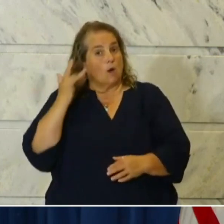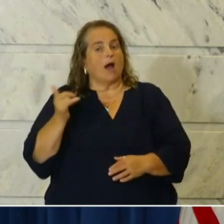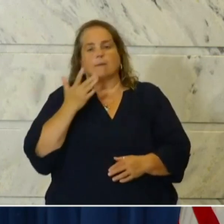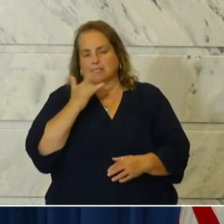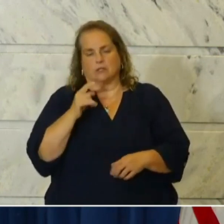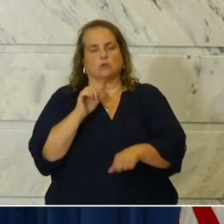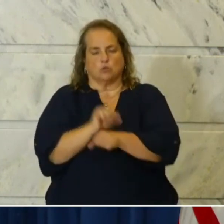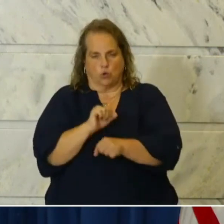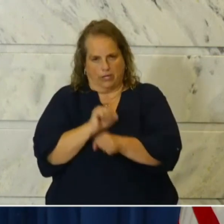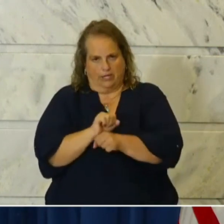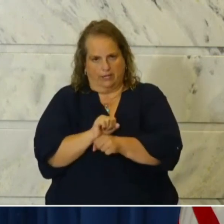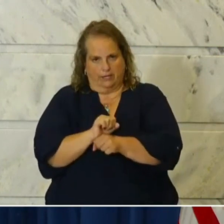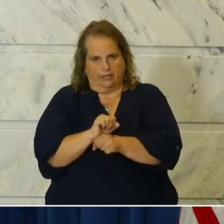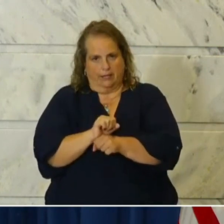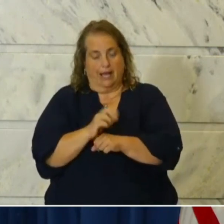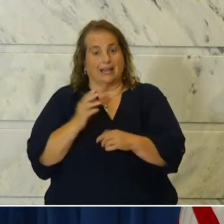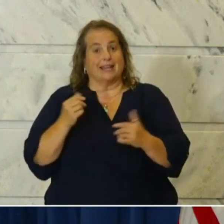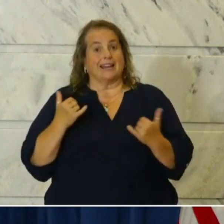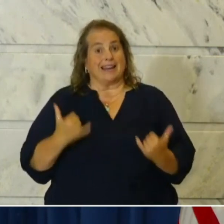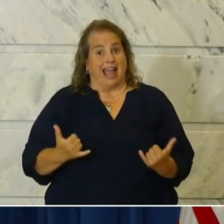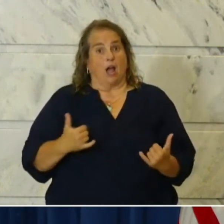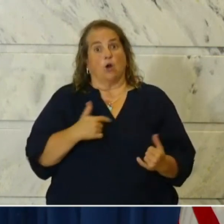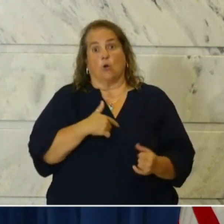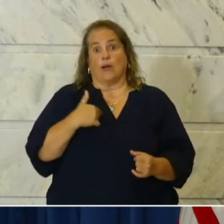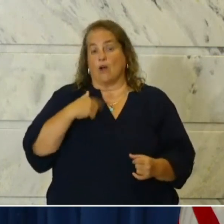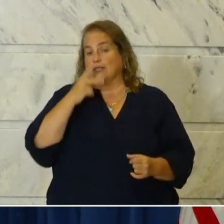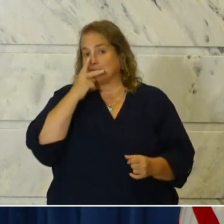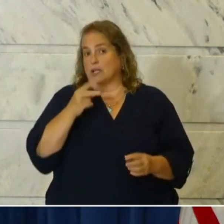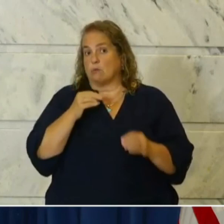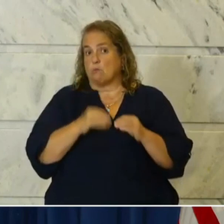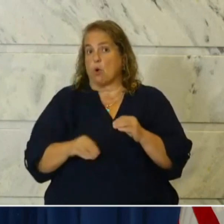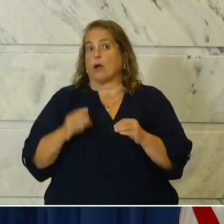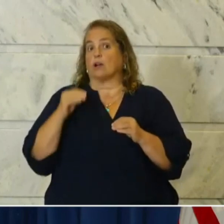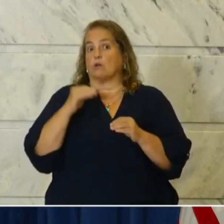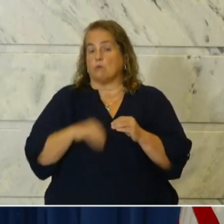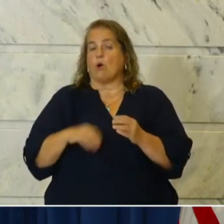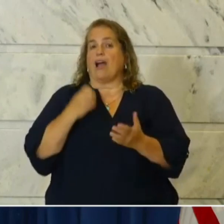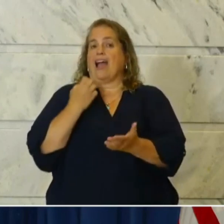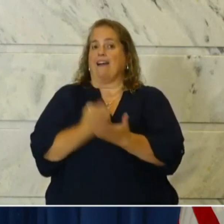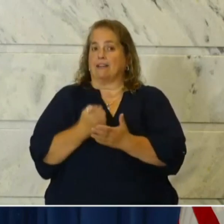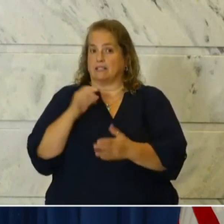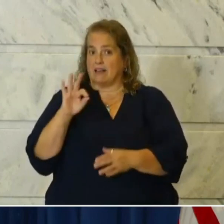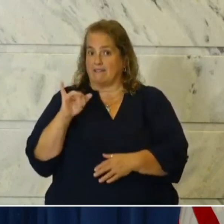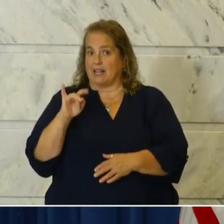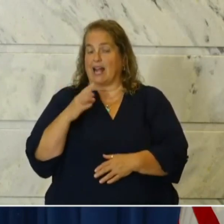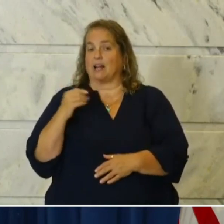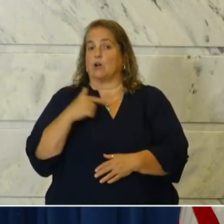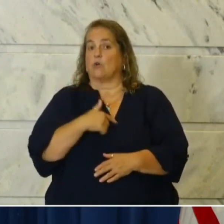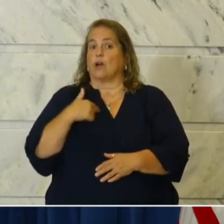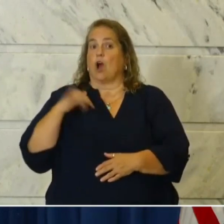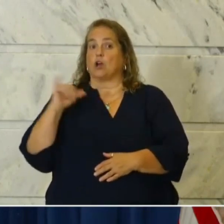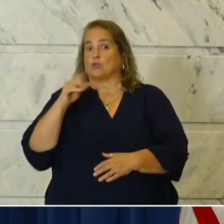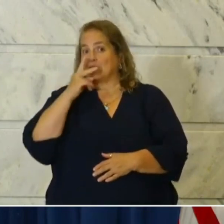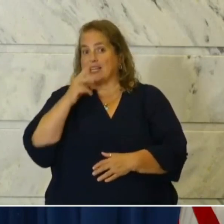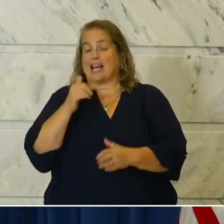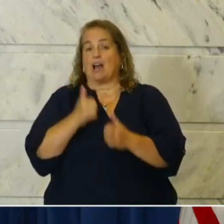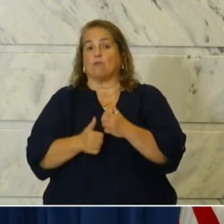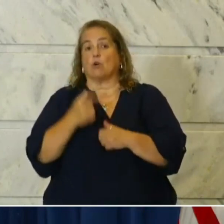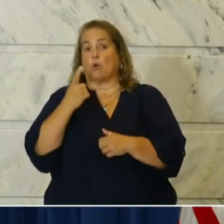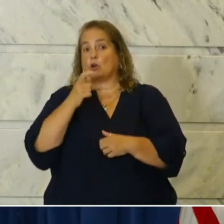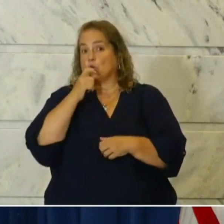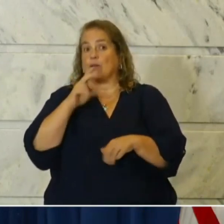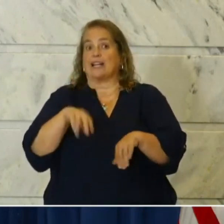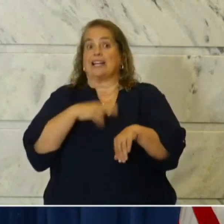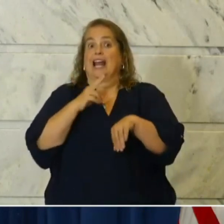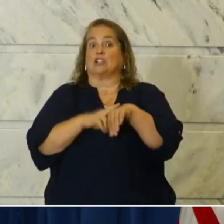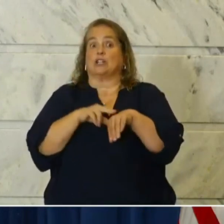working. And now we are seeing more and more evidence of it, and we are also seeing everybody who